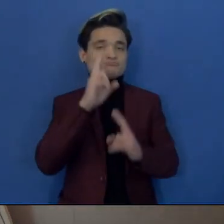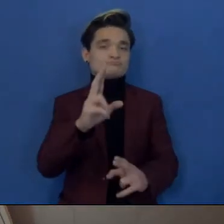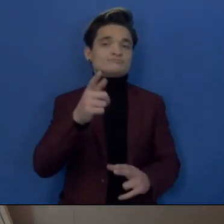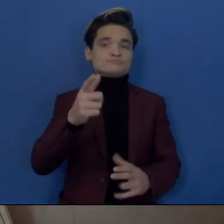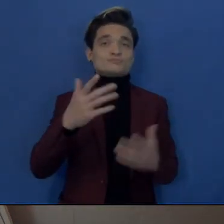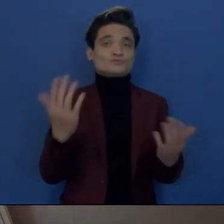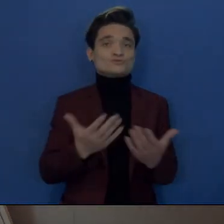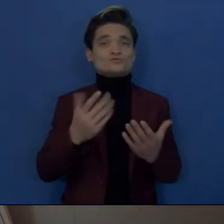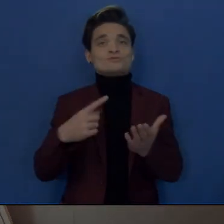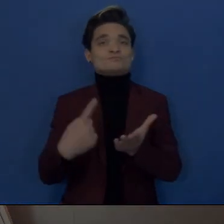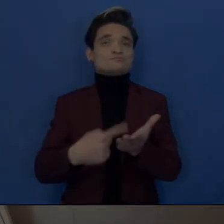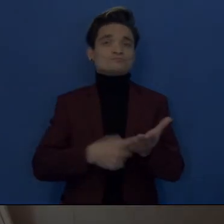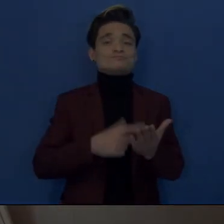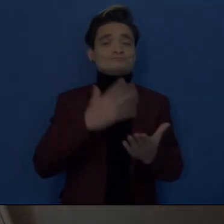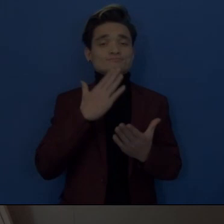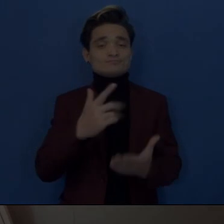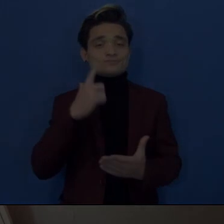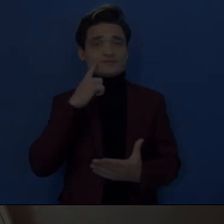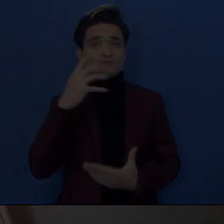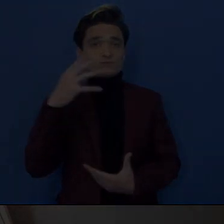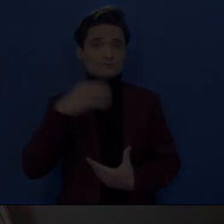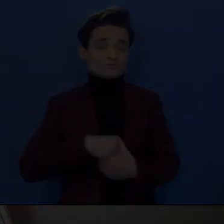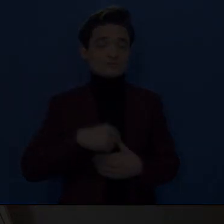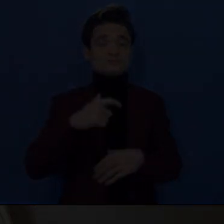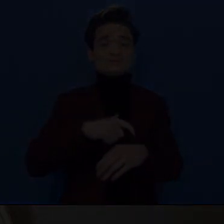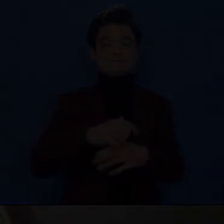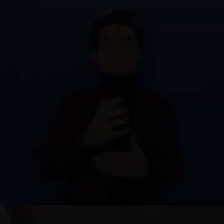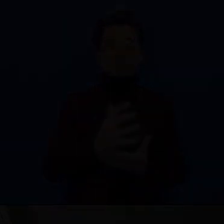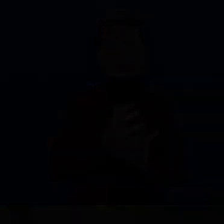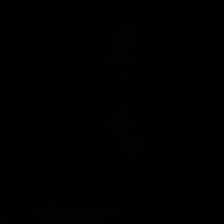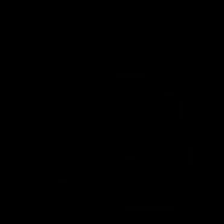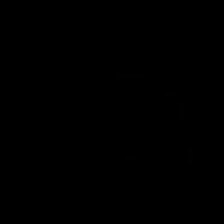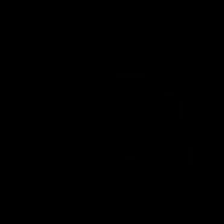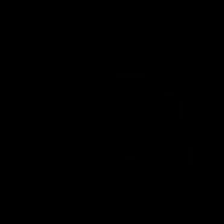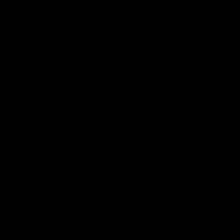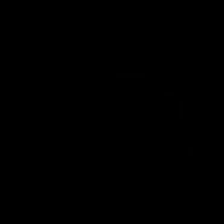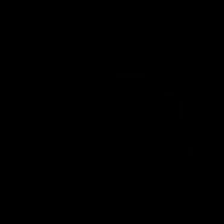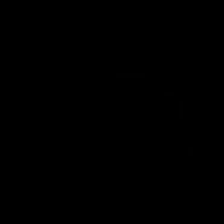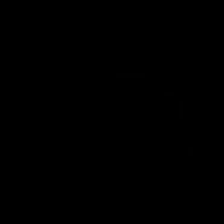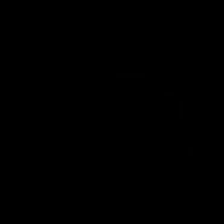That's our time. I'll pass the ball back to Paul. I'm sorry.